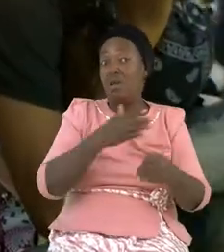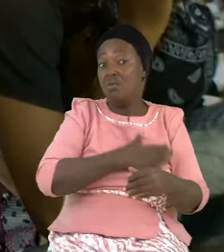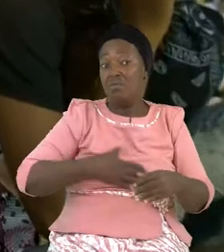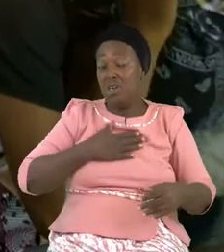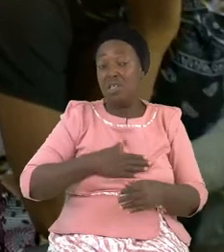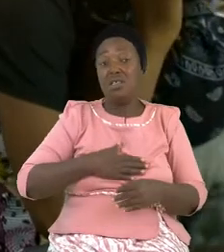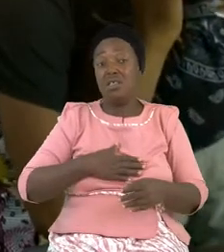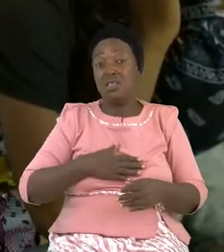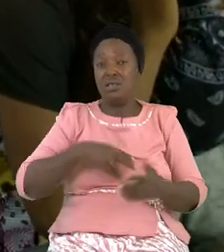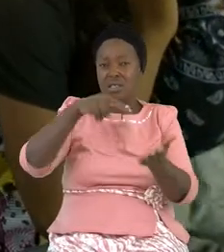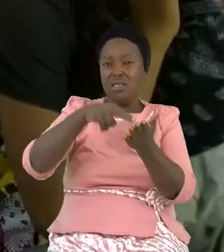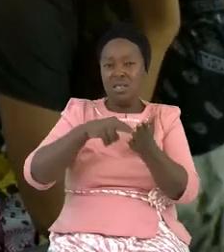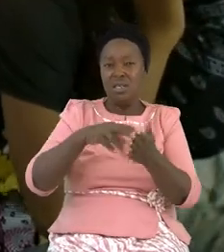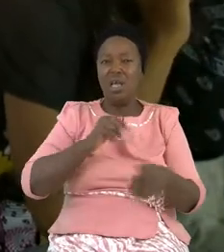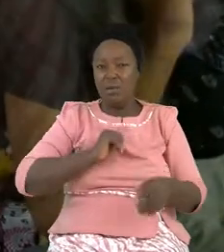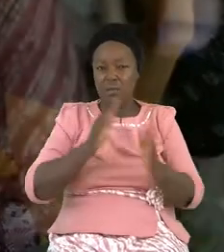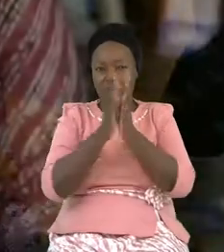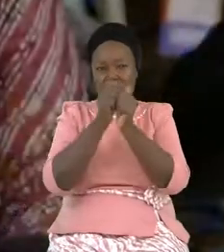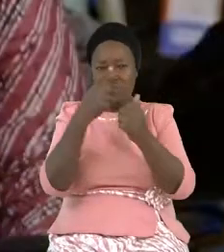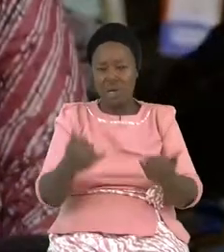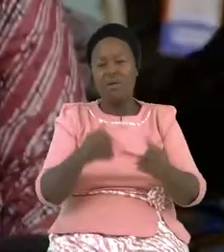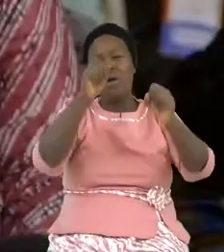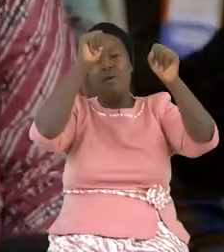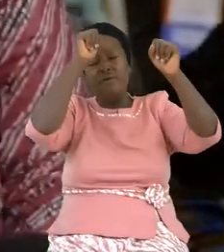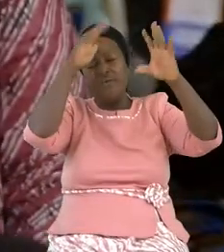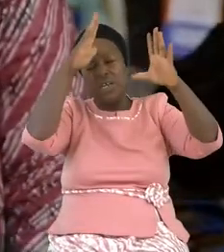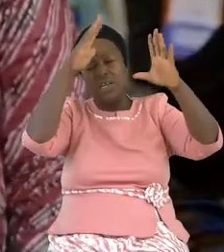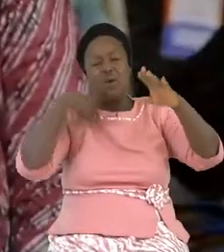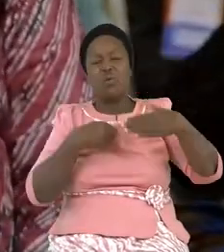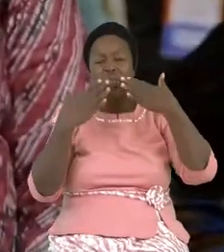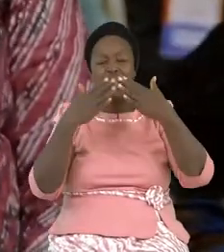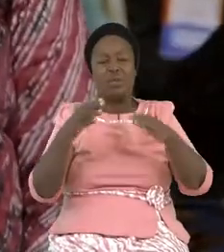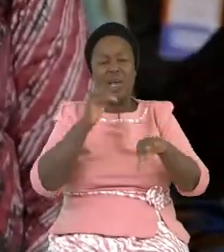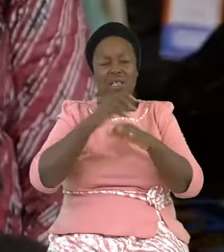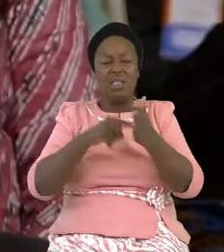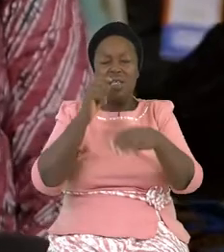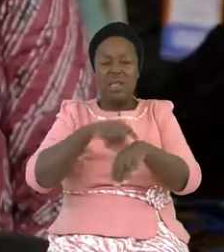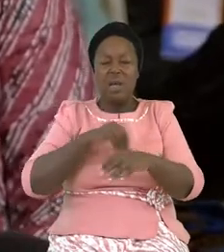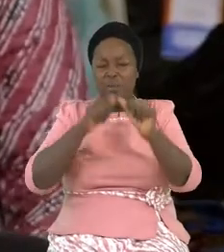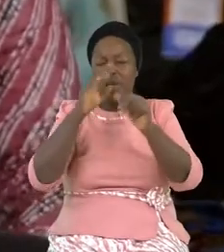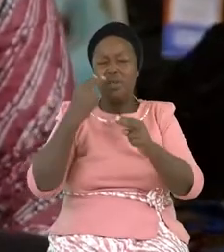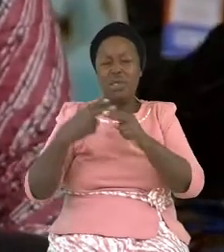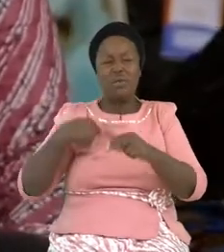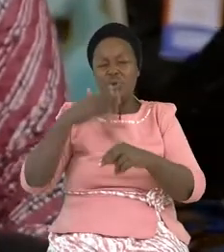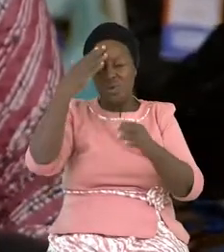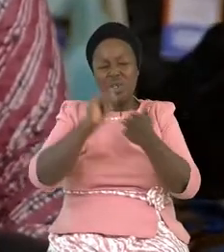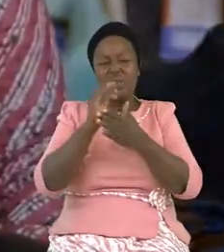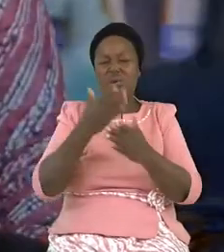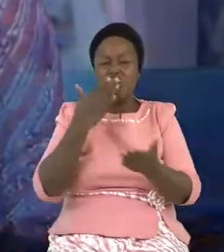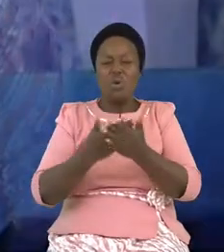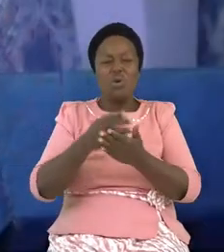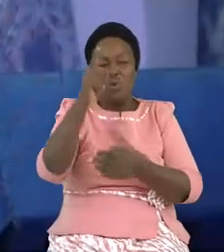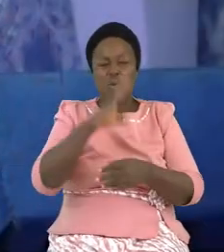standing. Father, we thank you at this time and bless your name. We thank you because you are a great God, a good God, a gracious God.